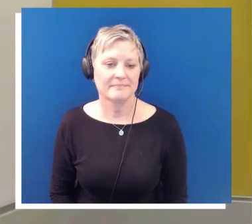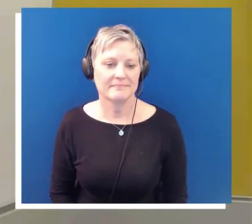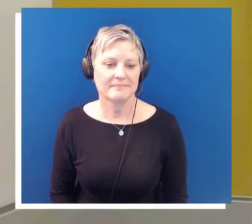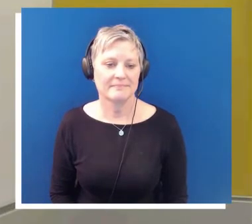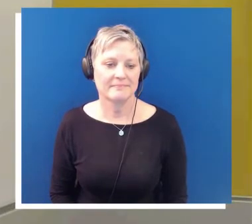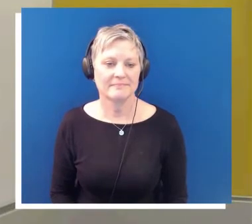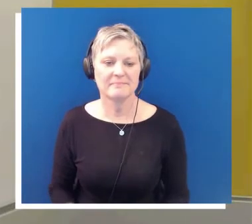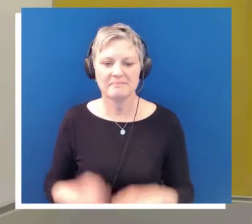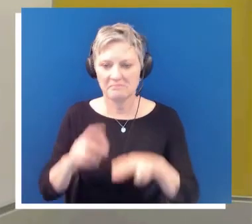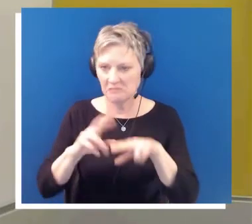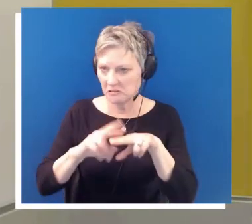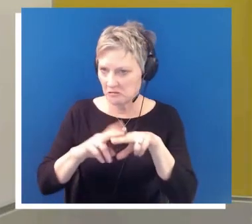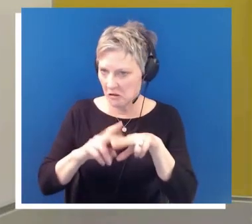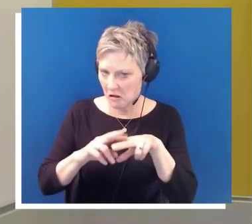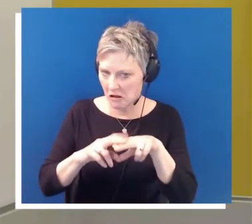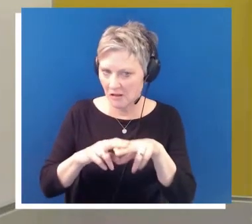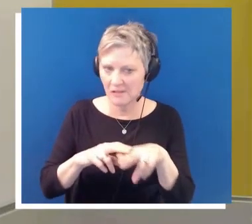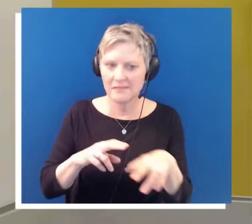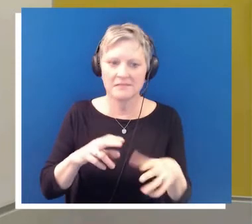Add a little bit of salt.